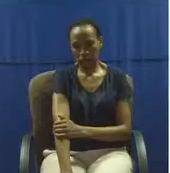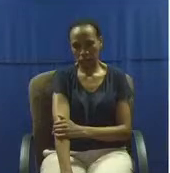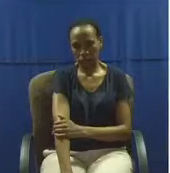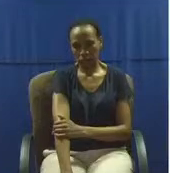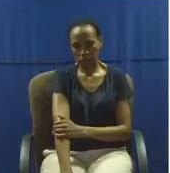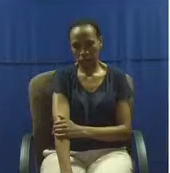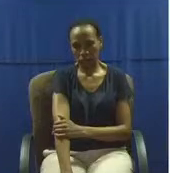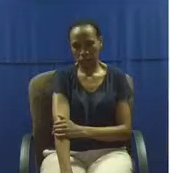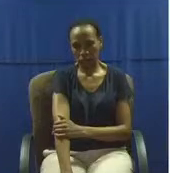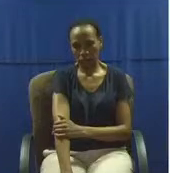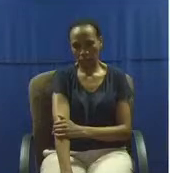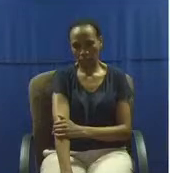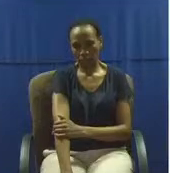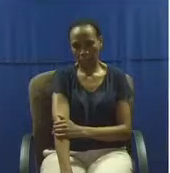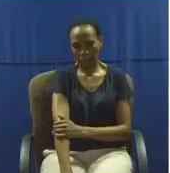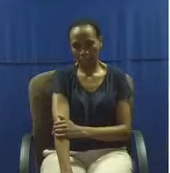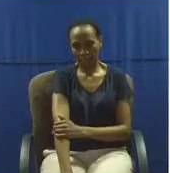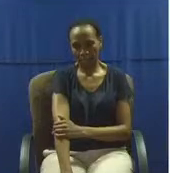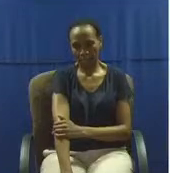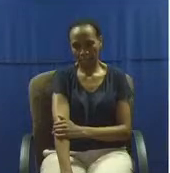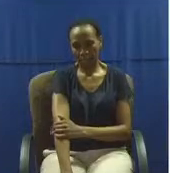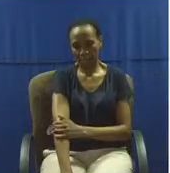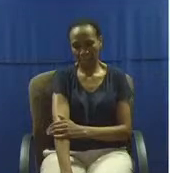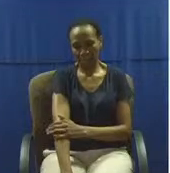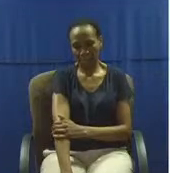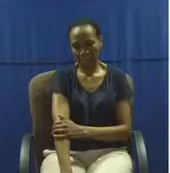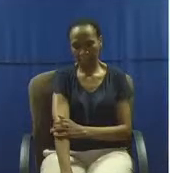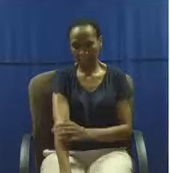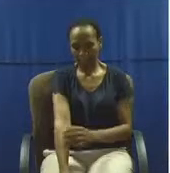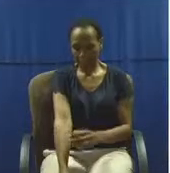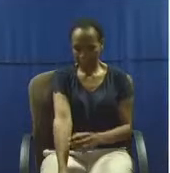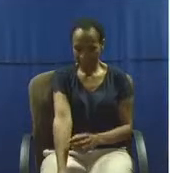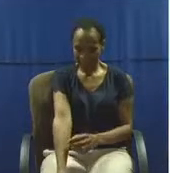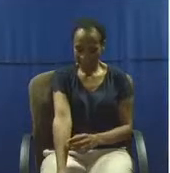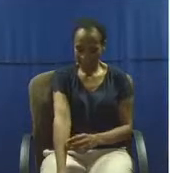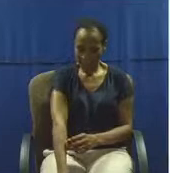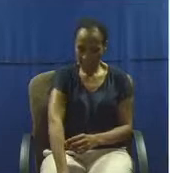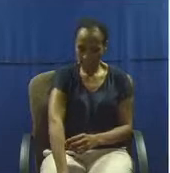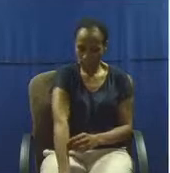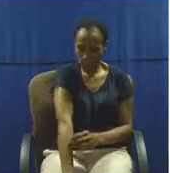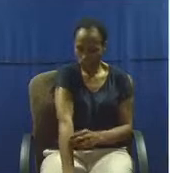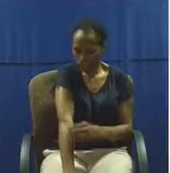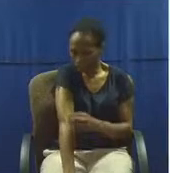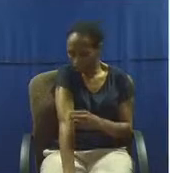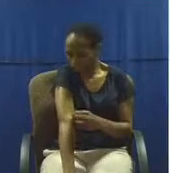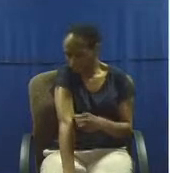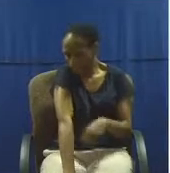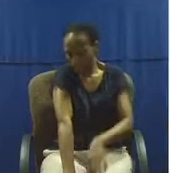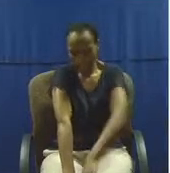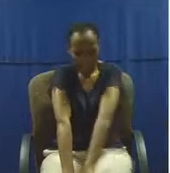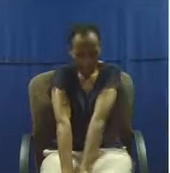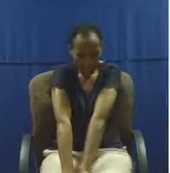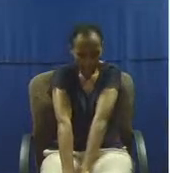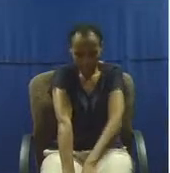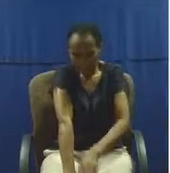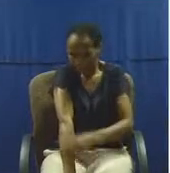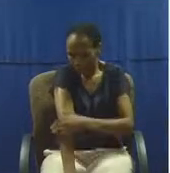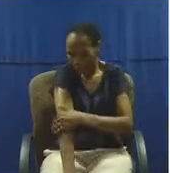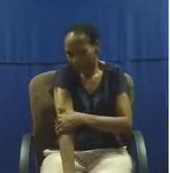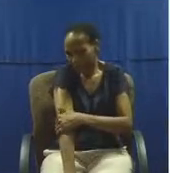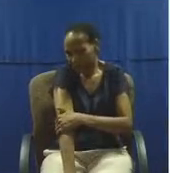commissioners. I can guarantee you now, you can appoint any commissioner you so wish. The most capable person in your